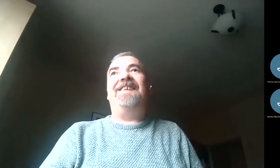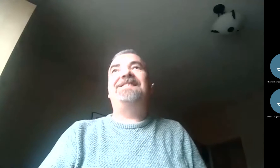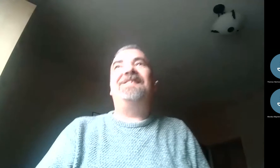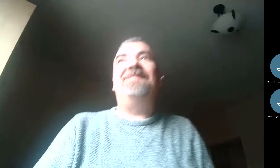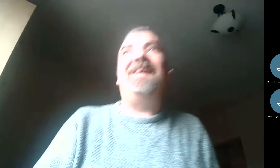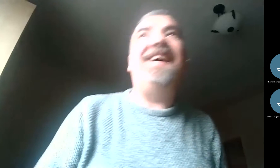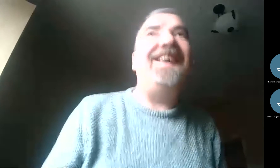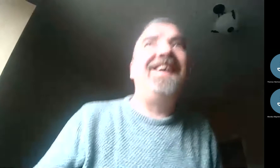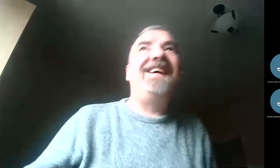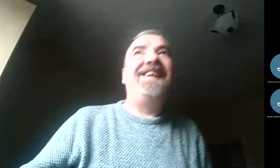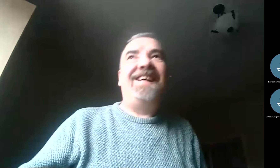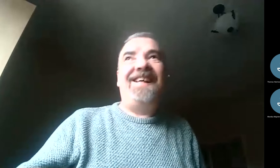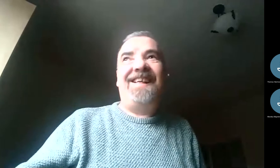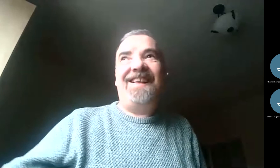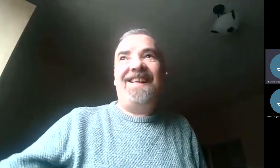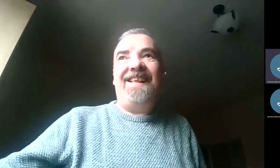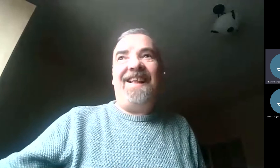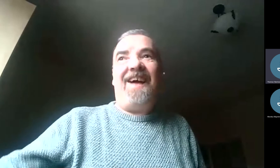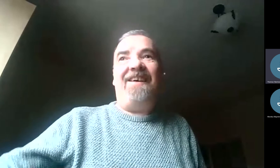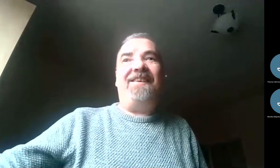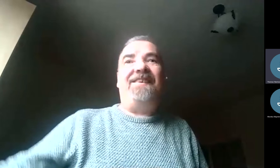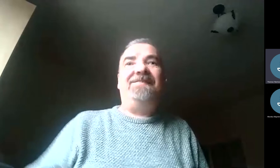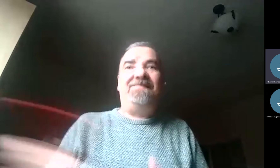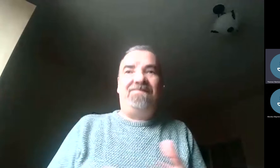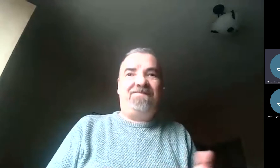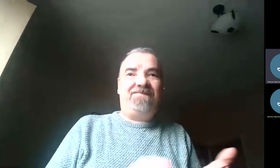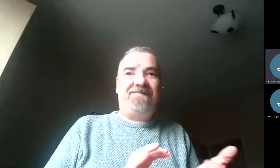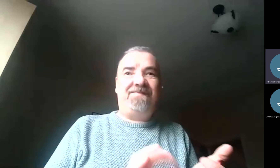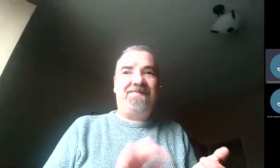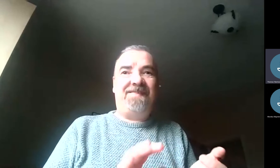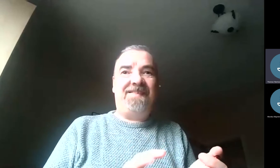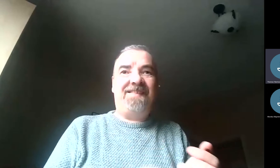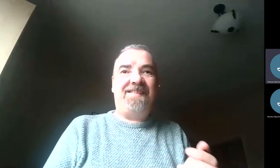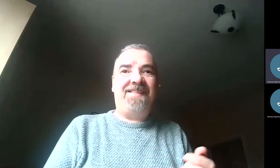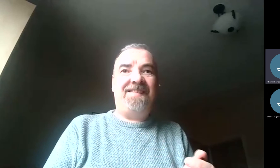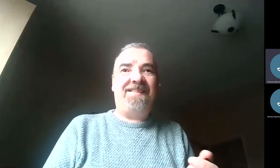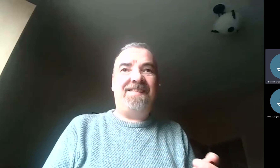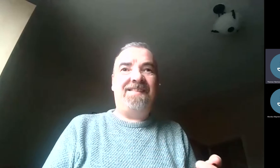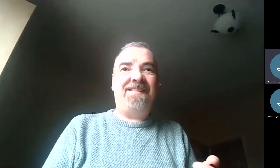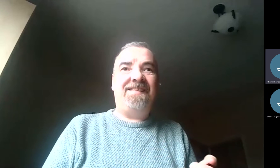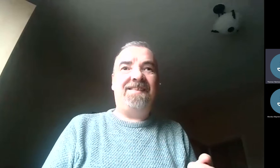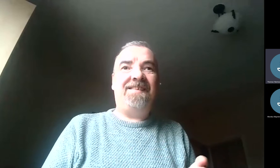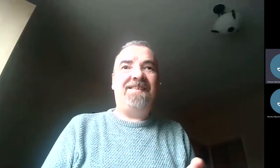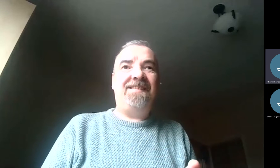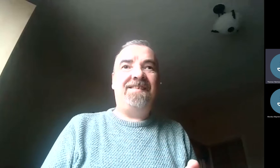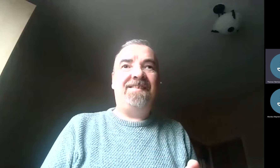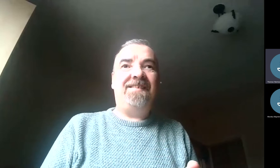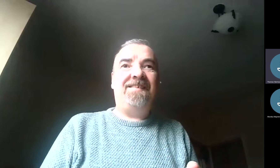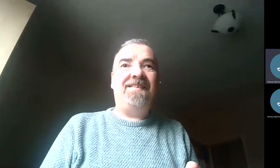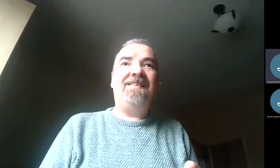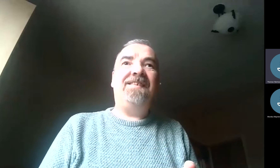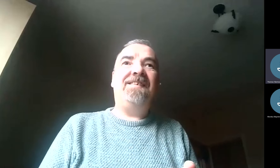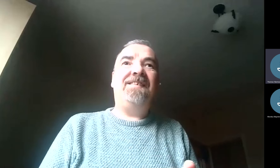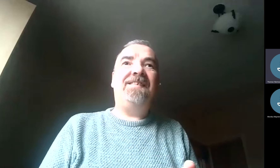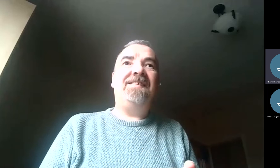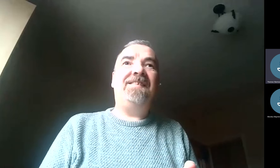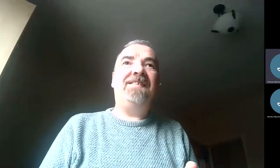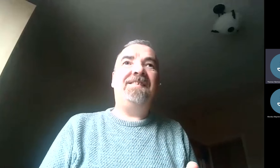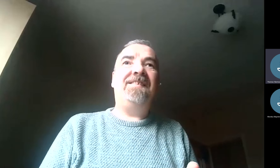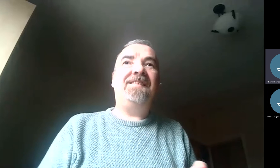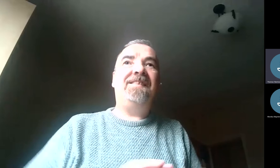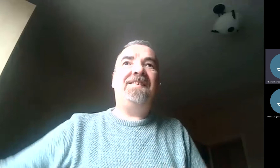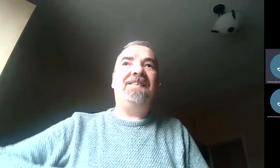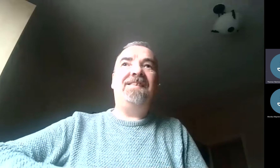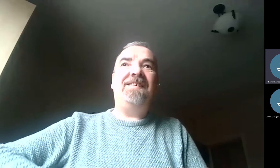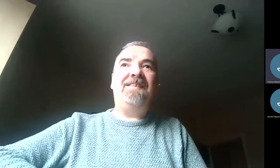Hi there. Sorry about that. How you doing? Hi, Barry. Yeah, not too bad. I'm sort of imagined you are as well, waiting to